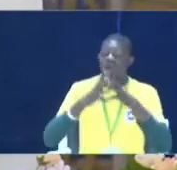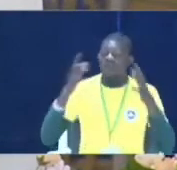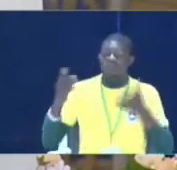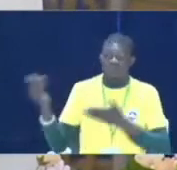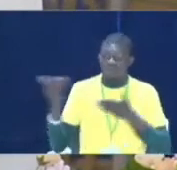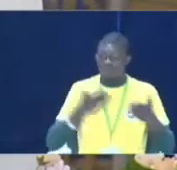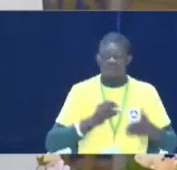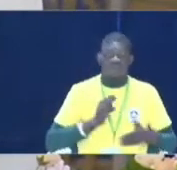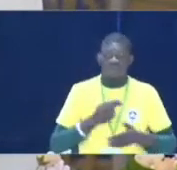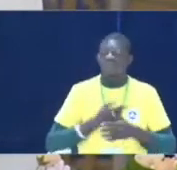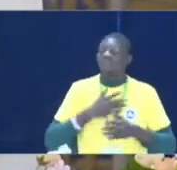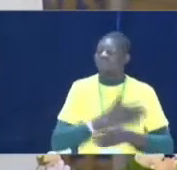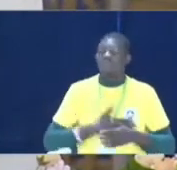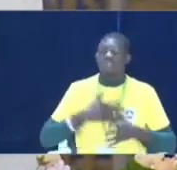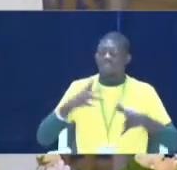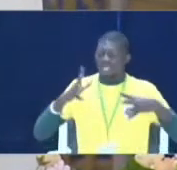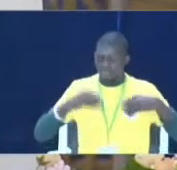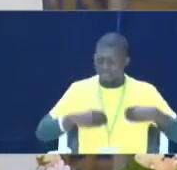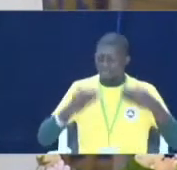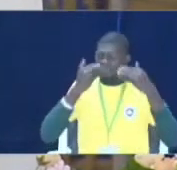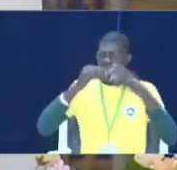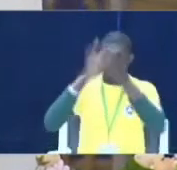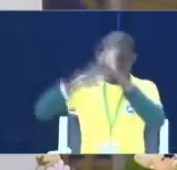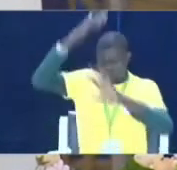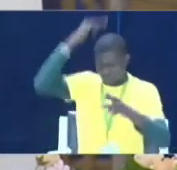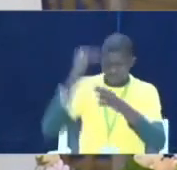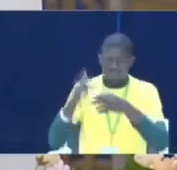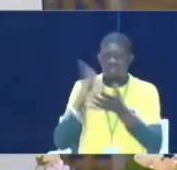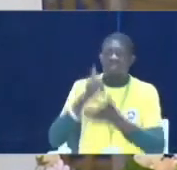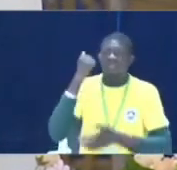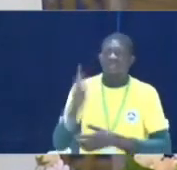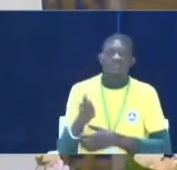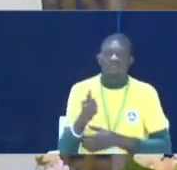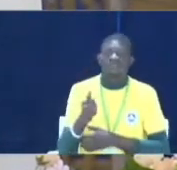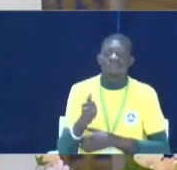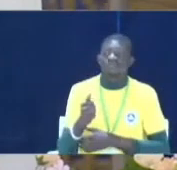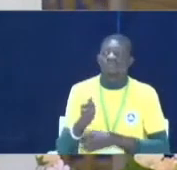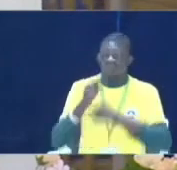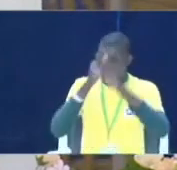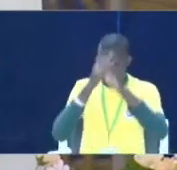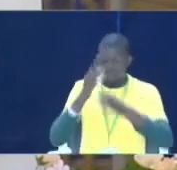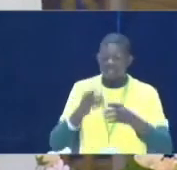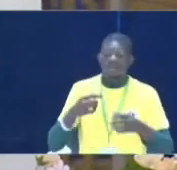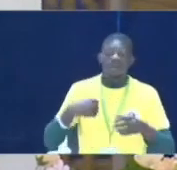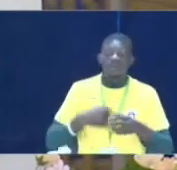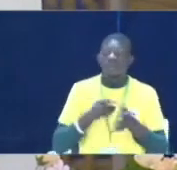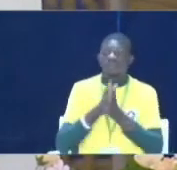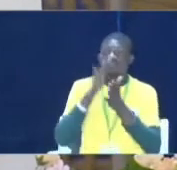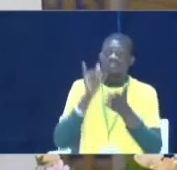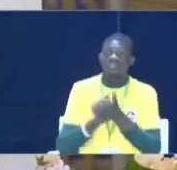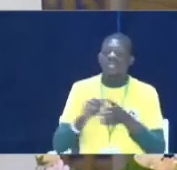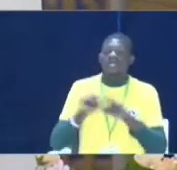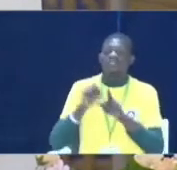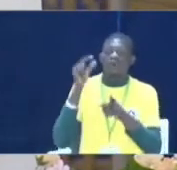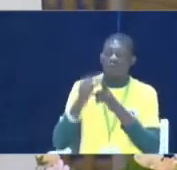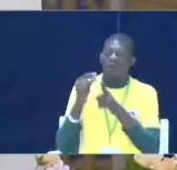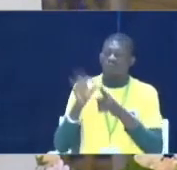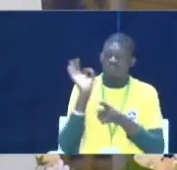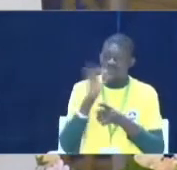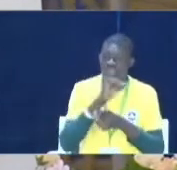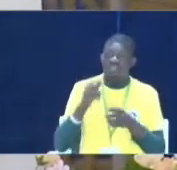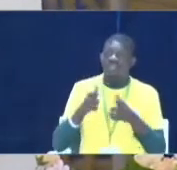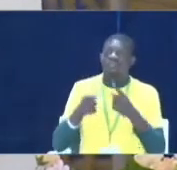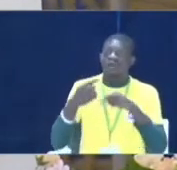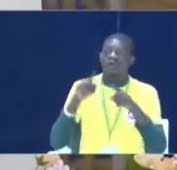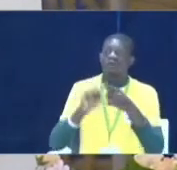us. We say, please accept our thanksgiving in the name of Jesus. Father, we ask that as your word comes, let it come